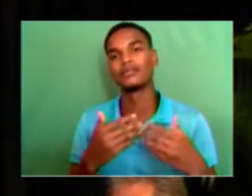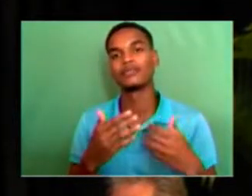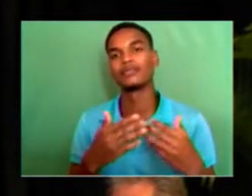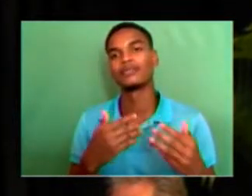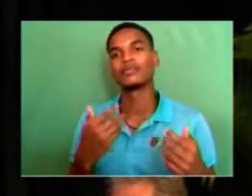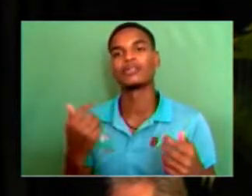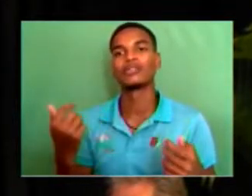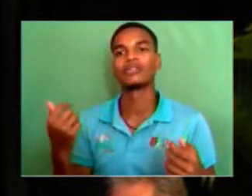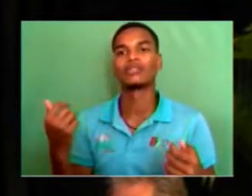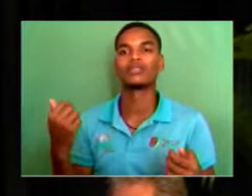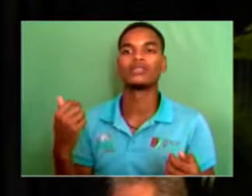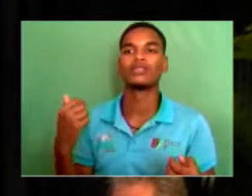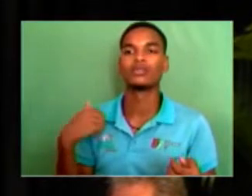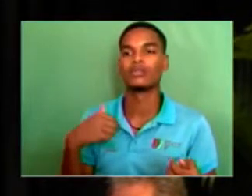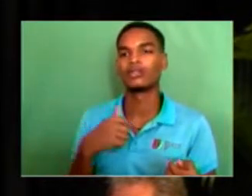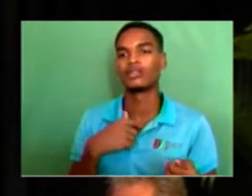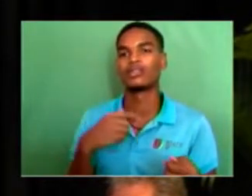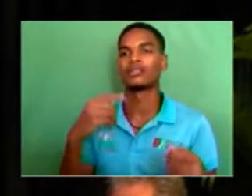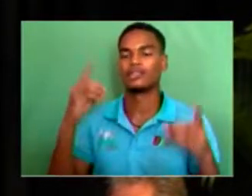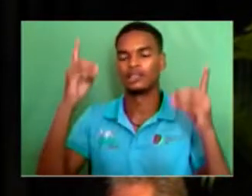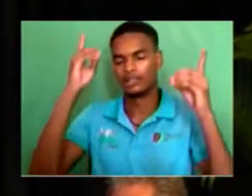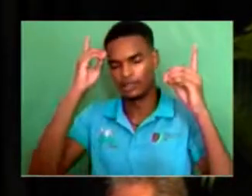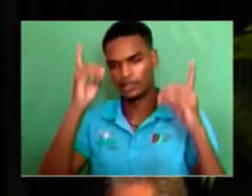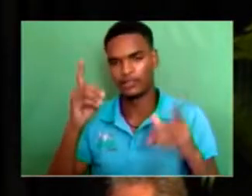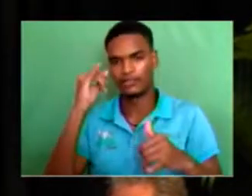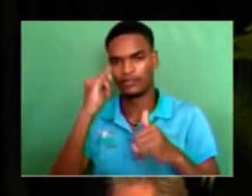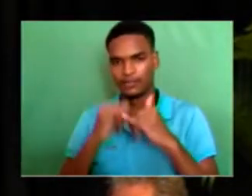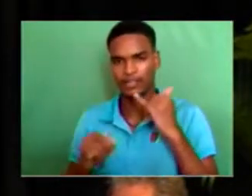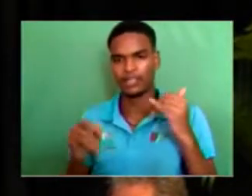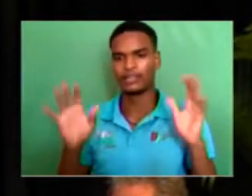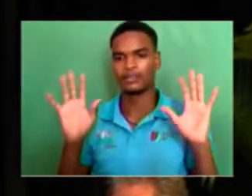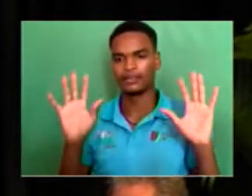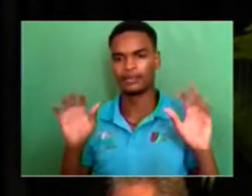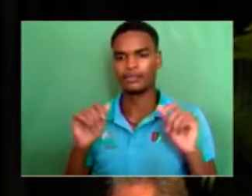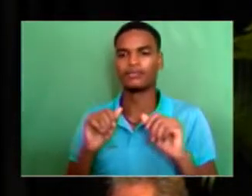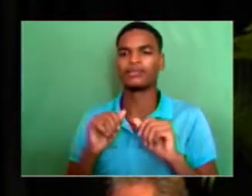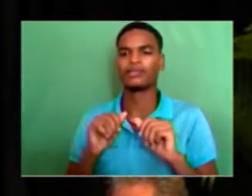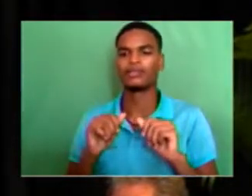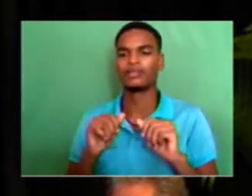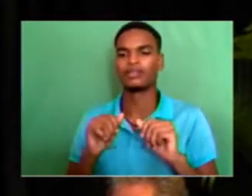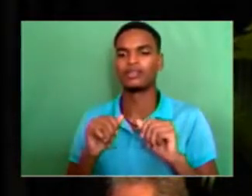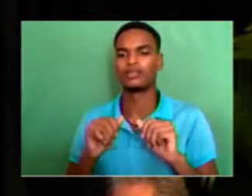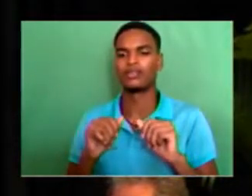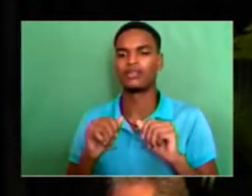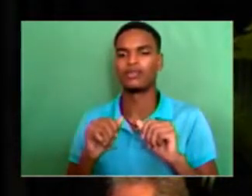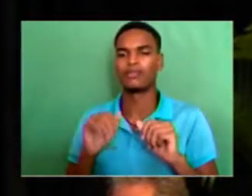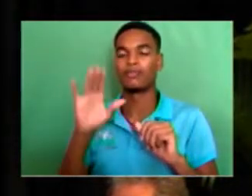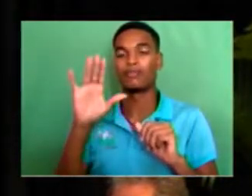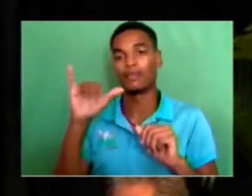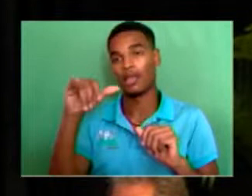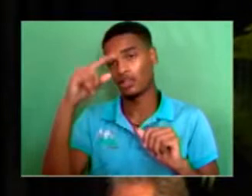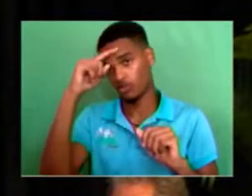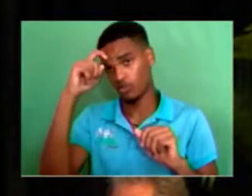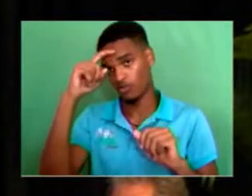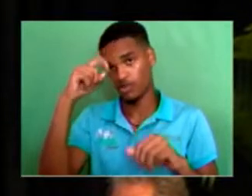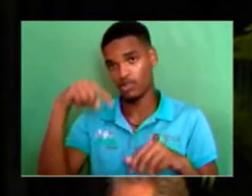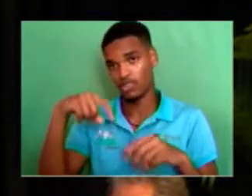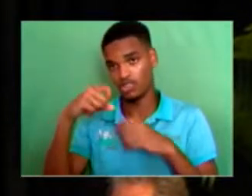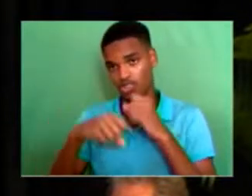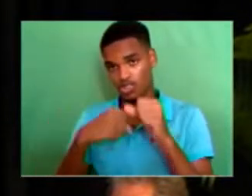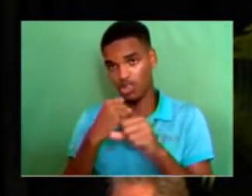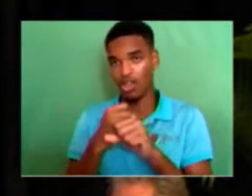we finalized the kind of, model definition by summer this year for next year.